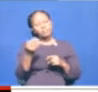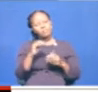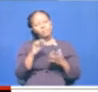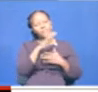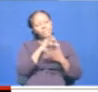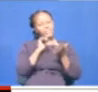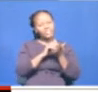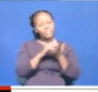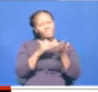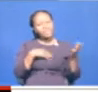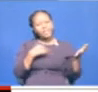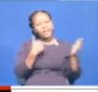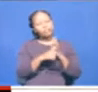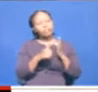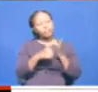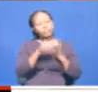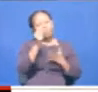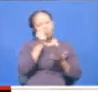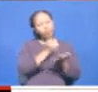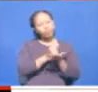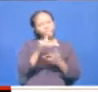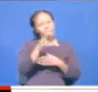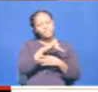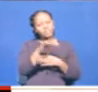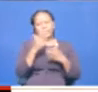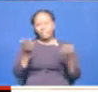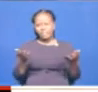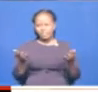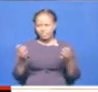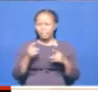And, as much as it is very appealing,